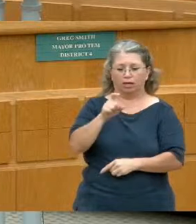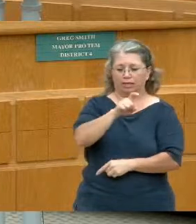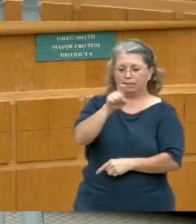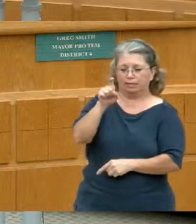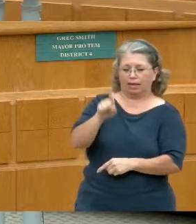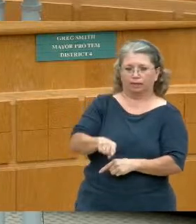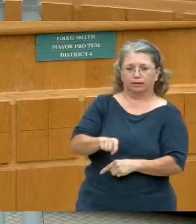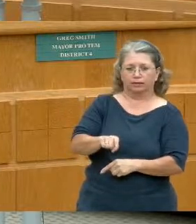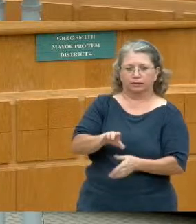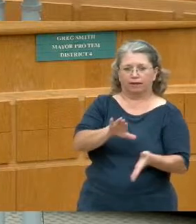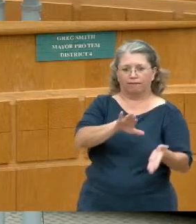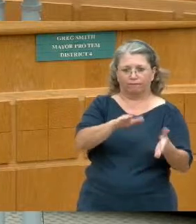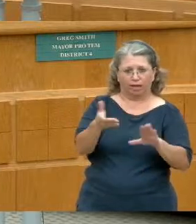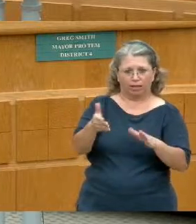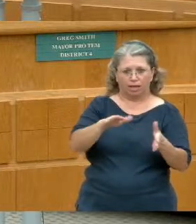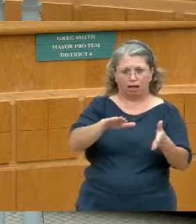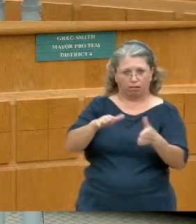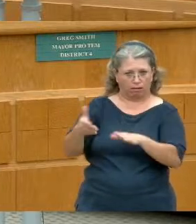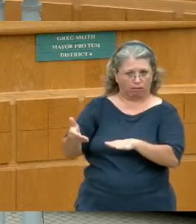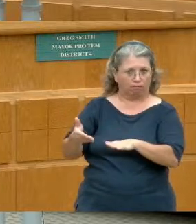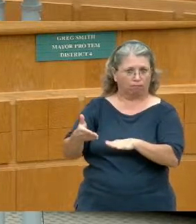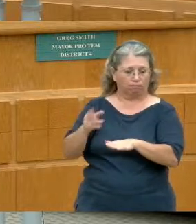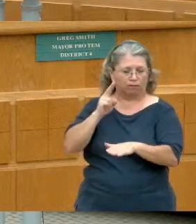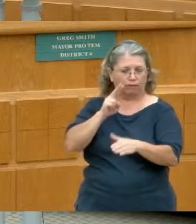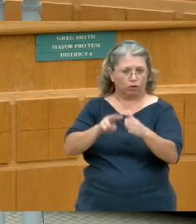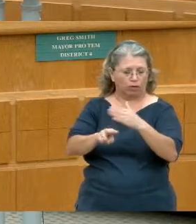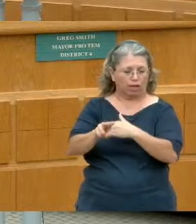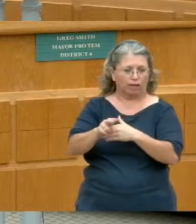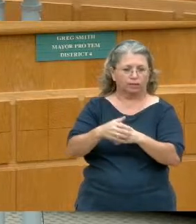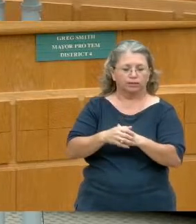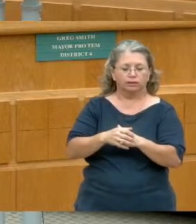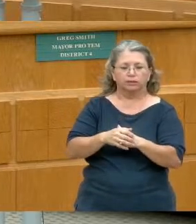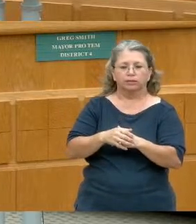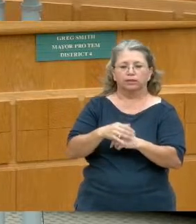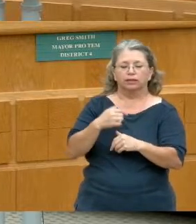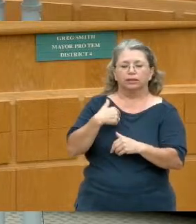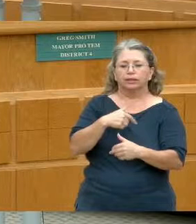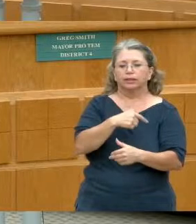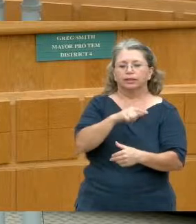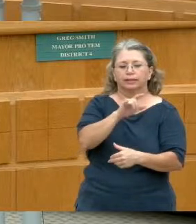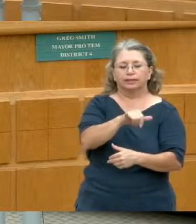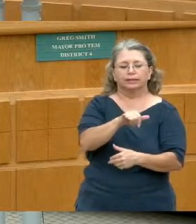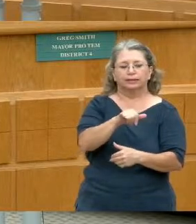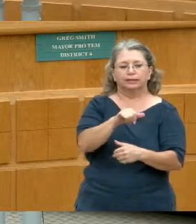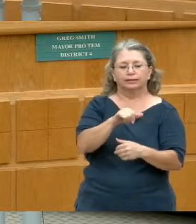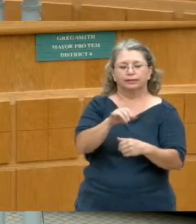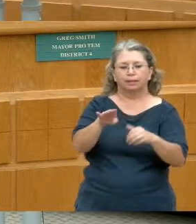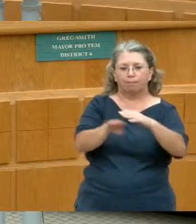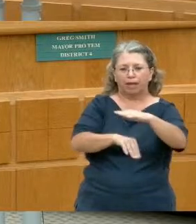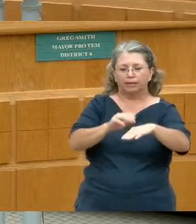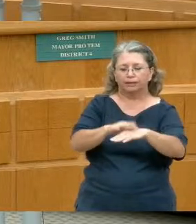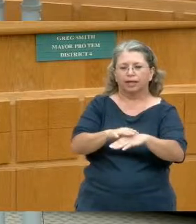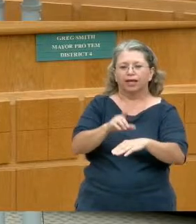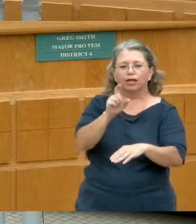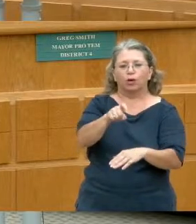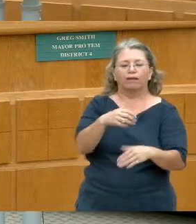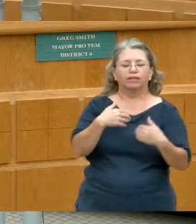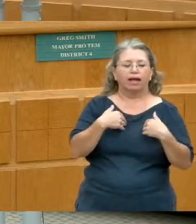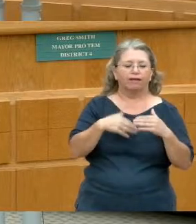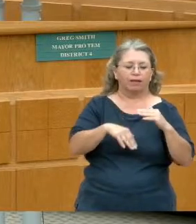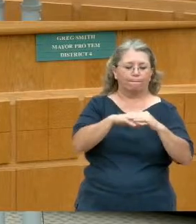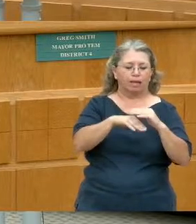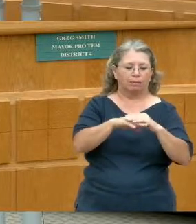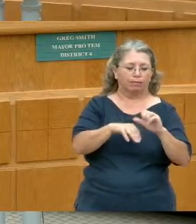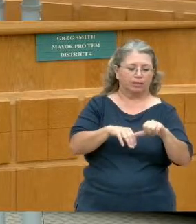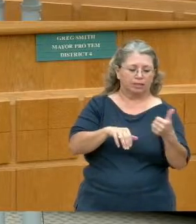this for different areas of Texas. It's parameterized on the number of fatalities. You have to have at least 10 fatalities in an area for